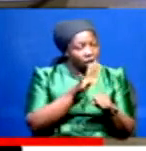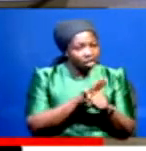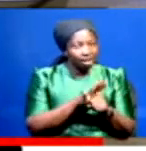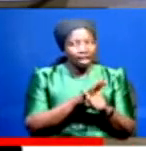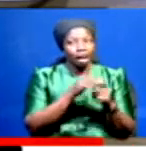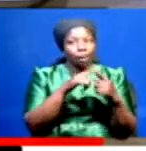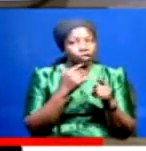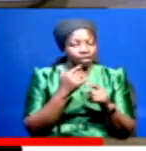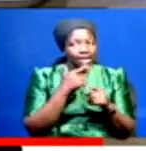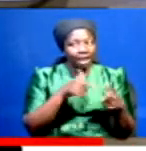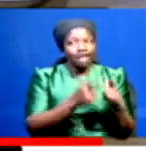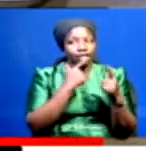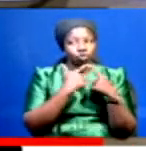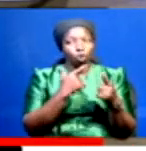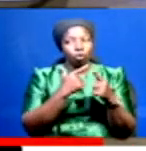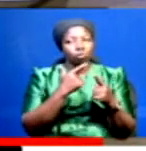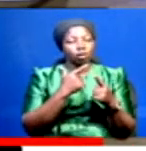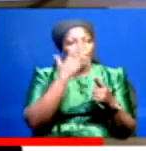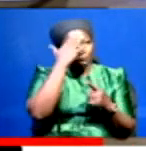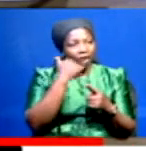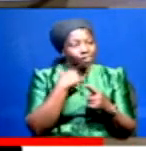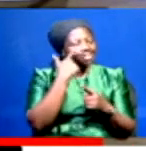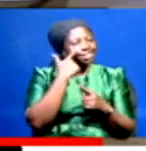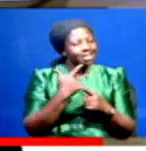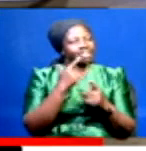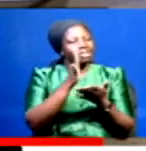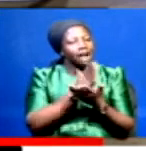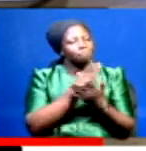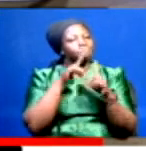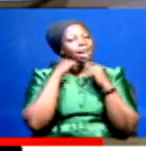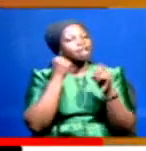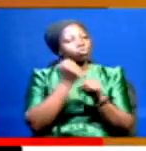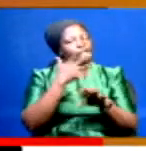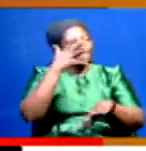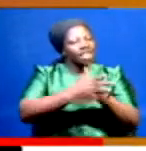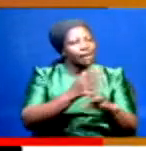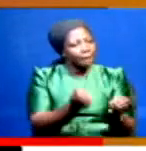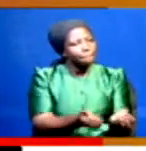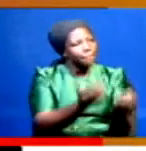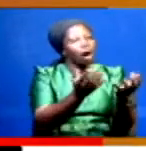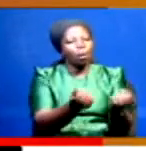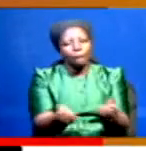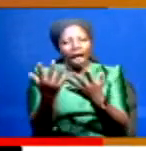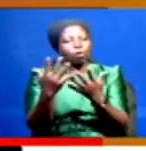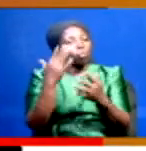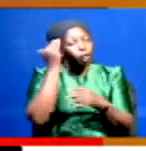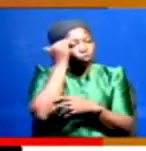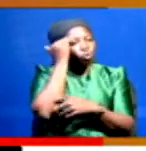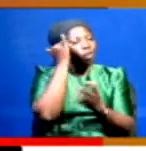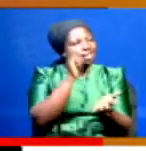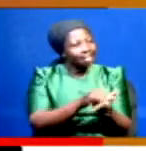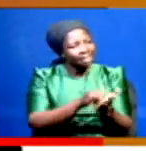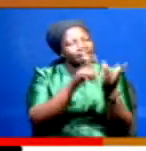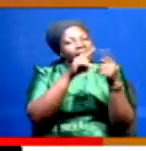miracles, and we do know, because the media has already exposed them. But all of a sudden now, Pastor McKenzie comes around, that is when